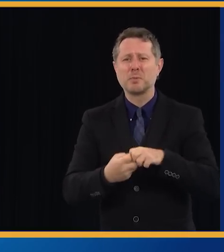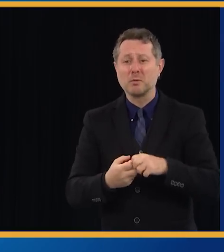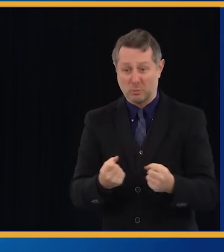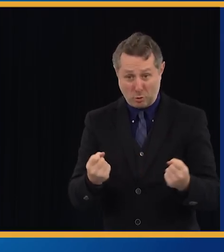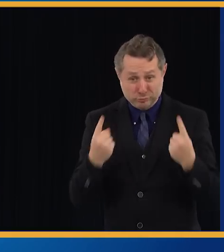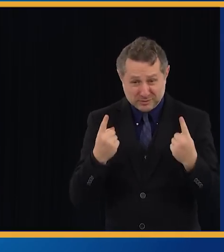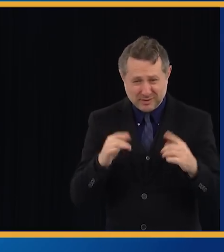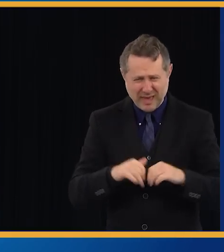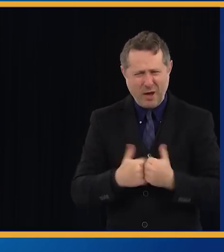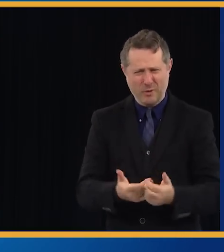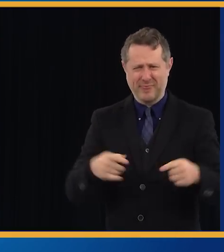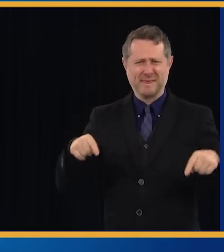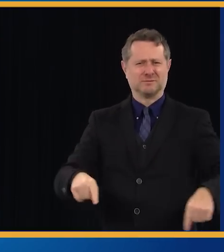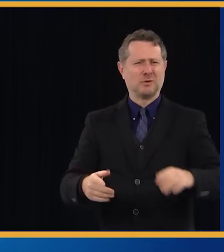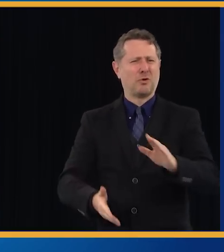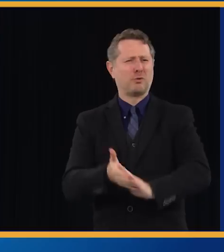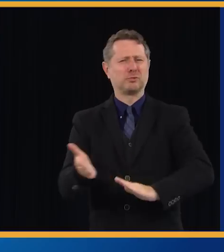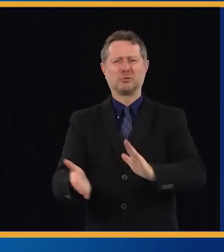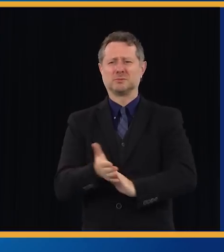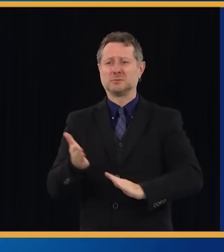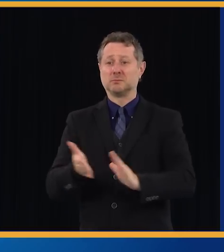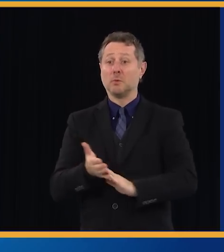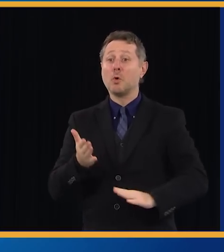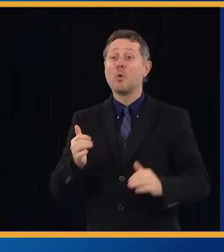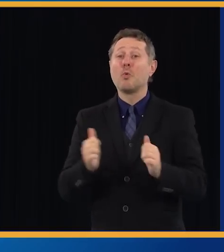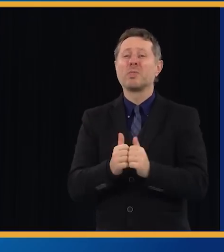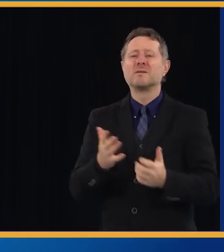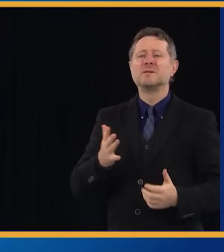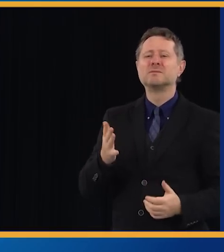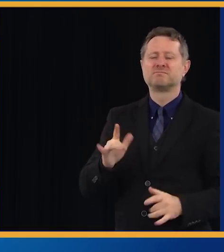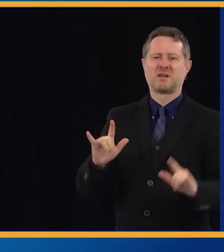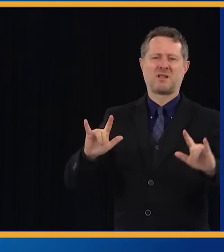operate. And we operate with love,